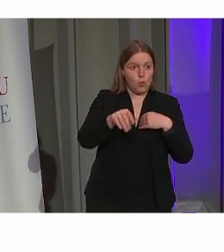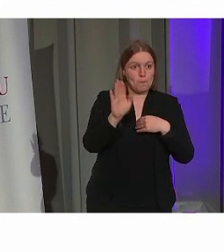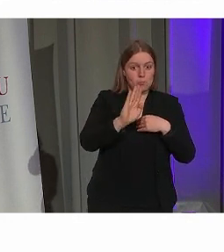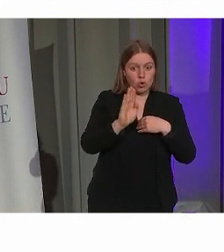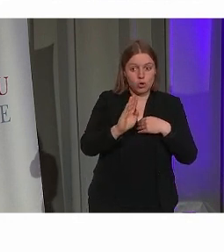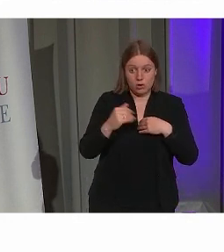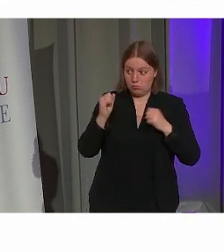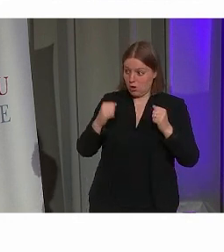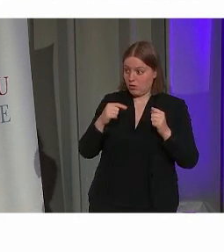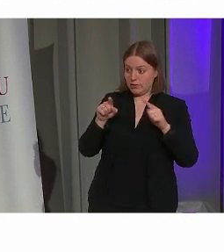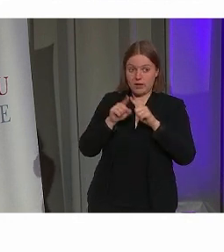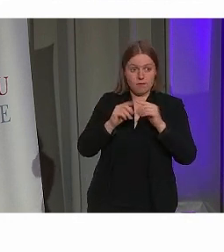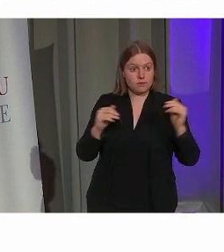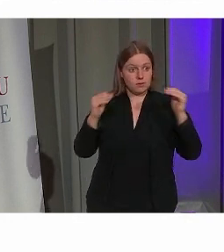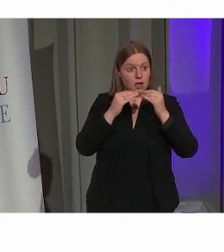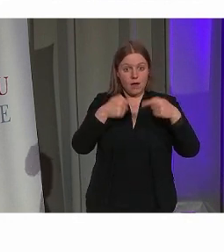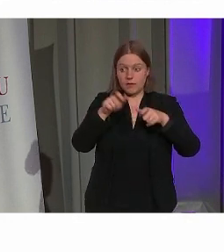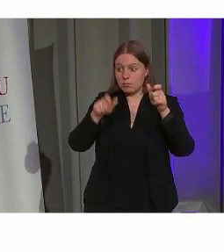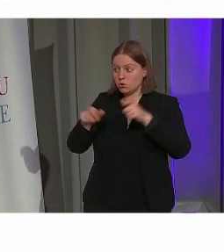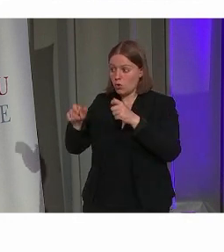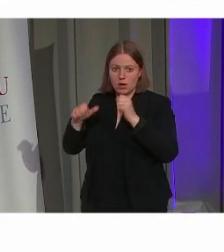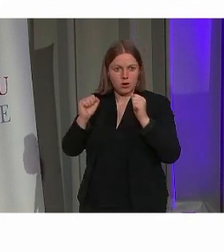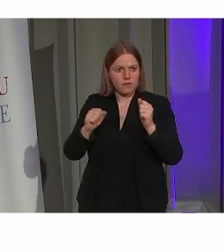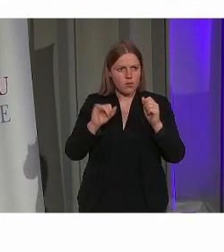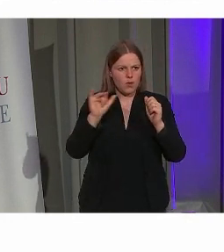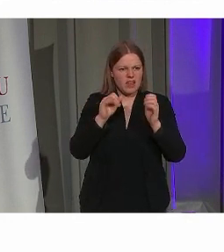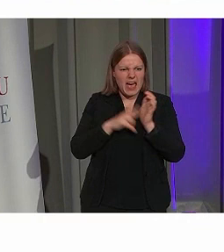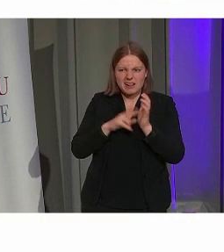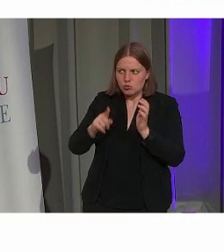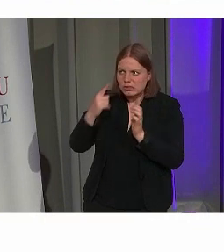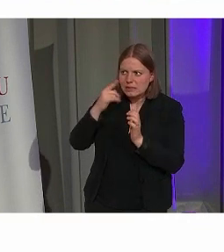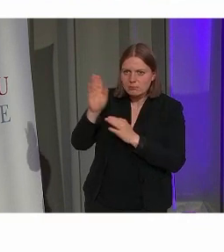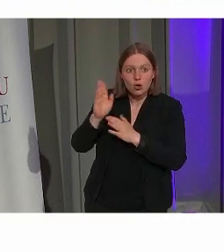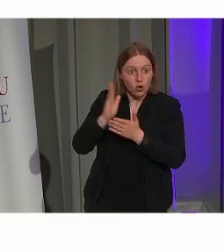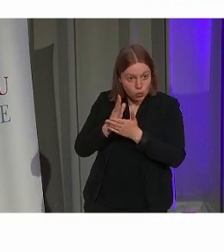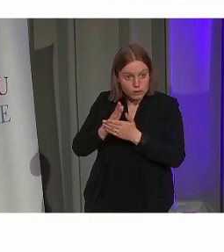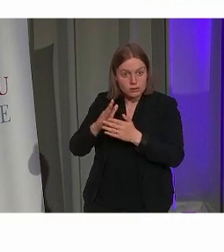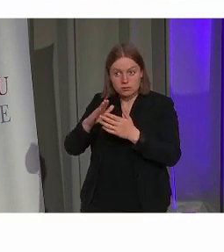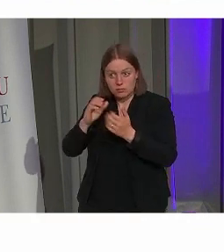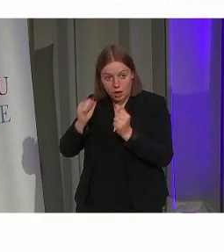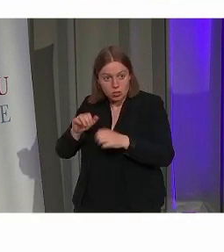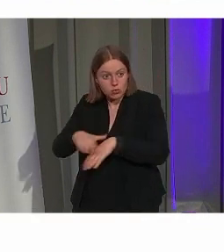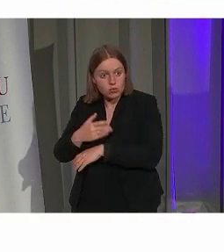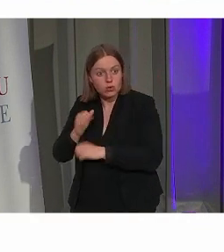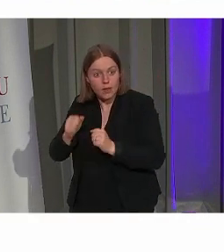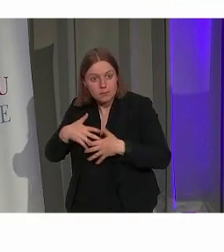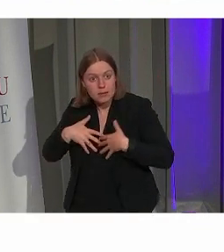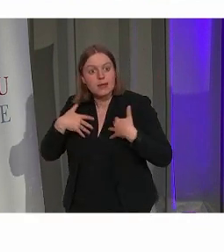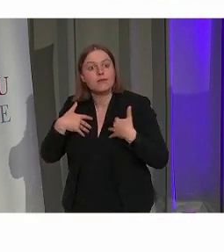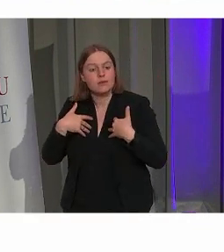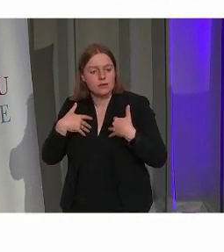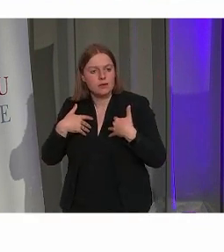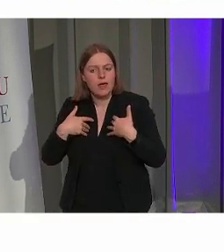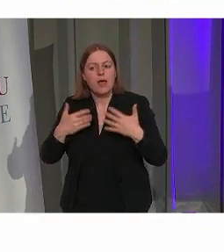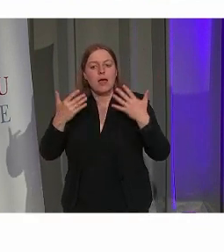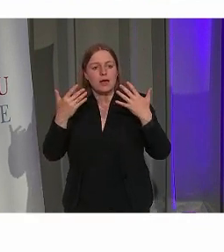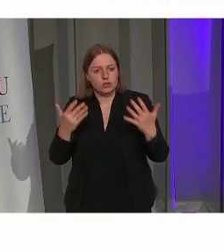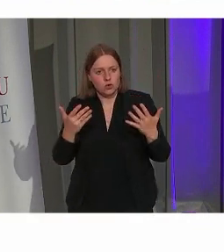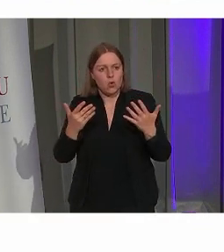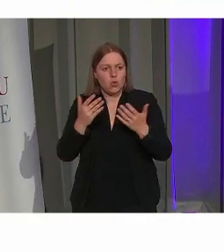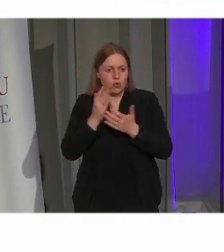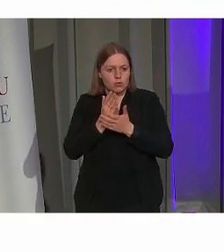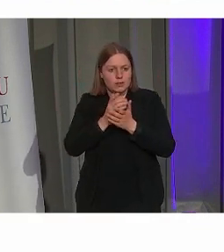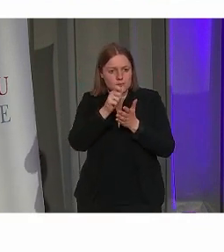how a person feels when they visit a city. What are the most